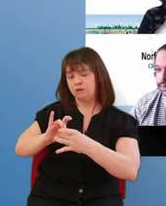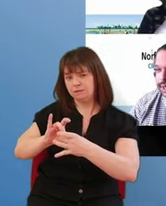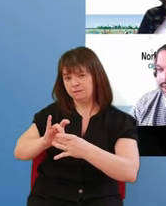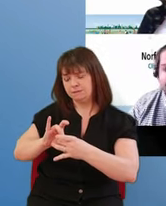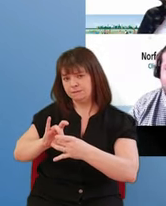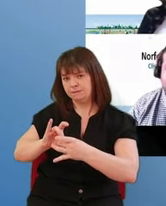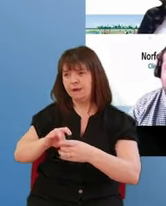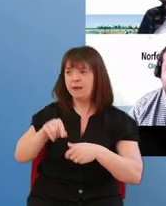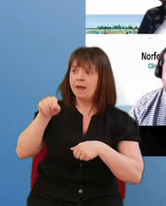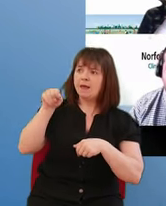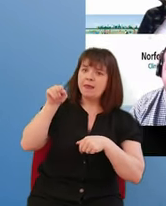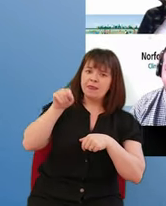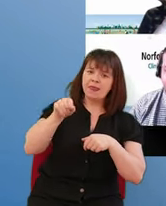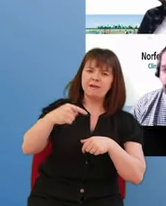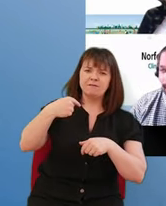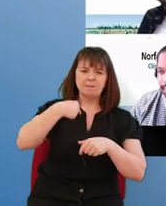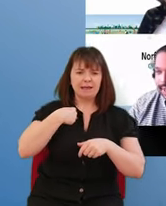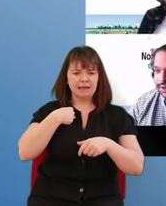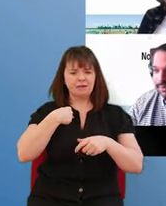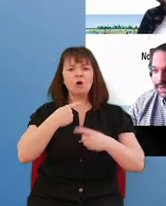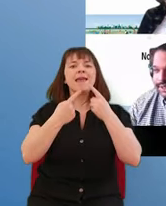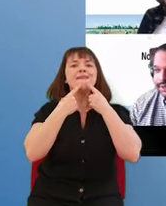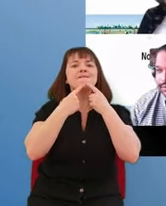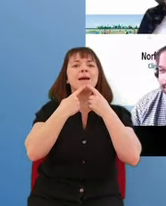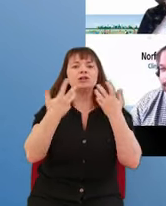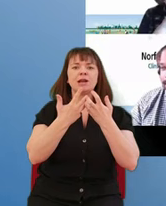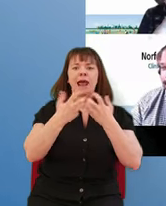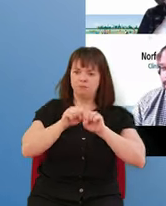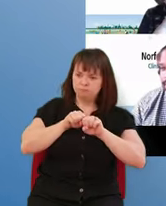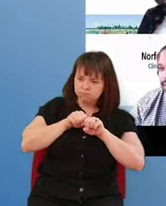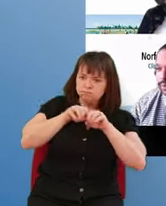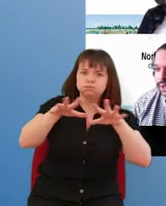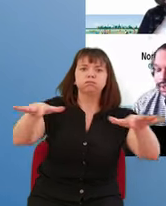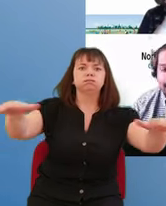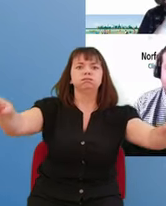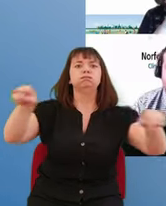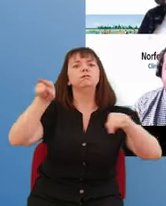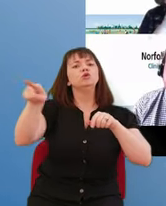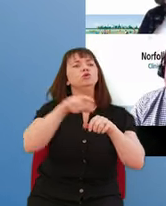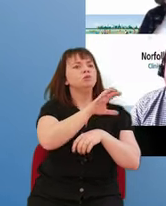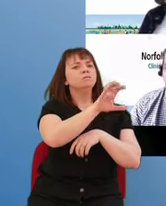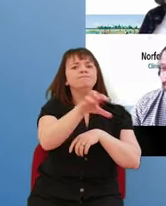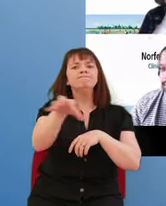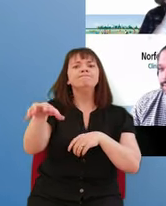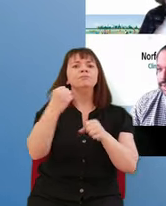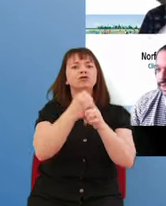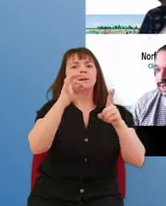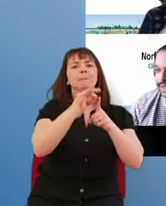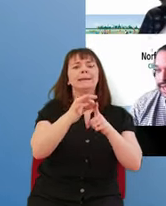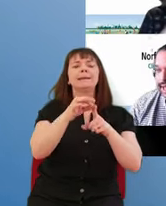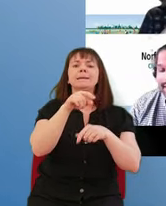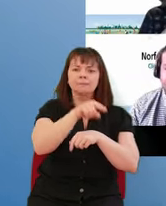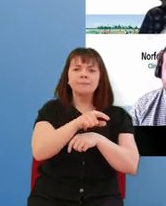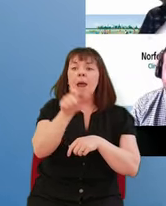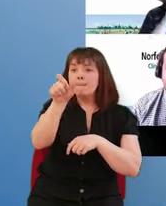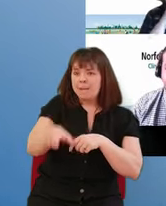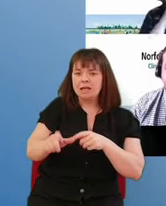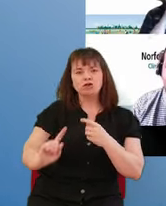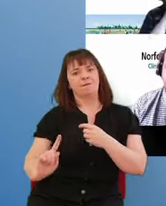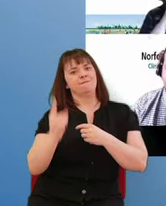we do. Attend locality practice manager meetings to further raise the profile of work, identify local champions,